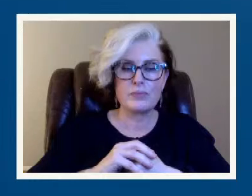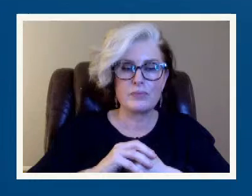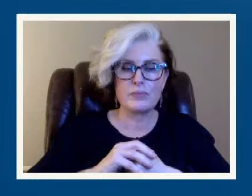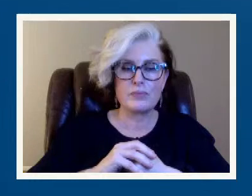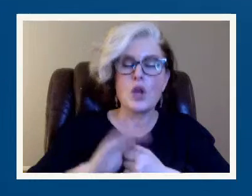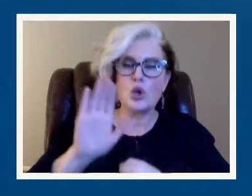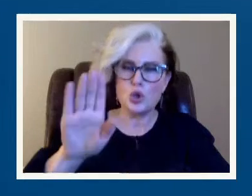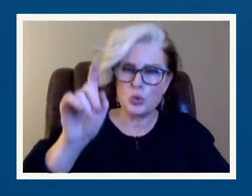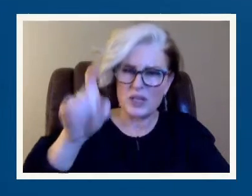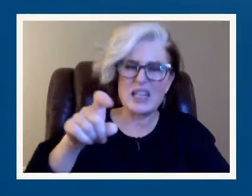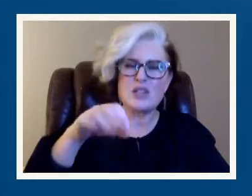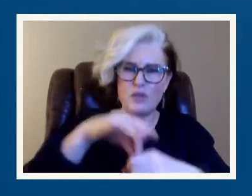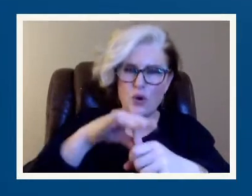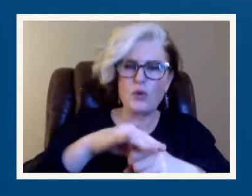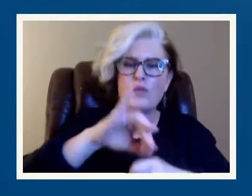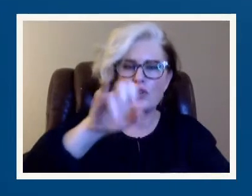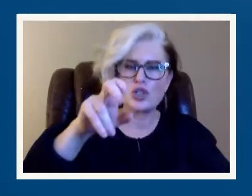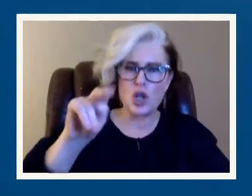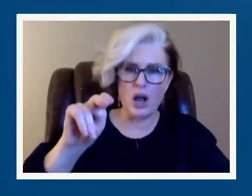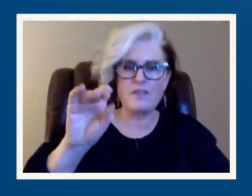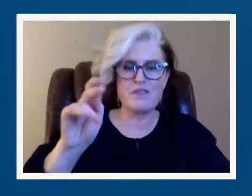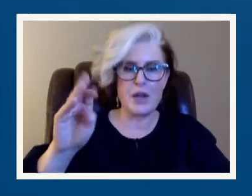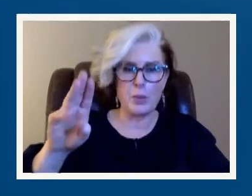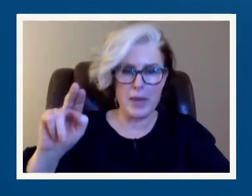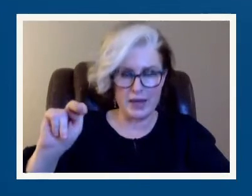You need to vote for John Fetterman.